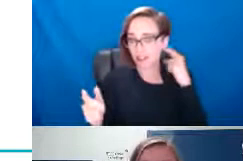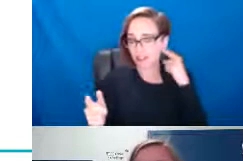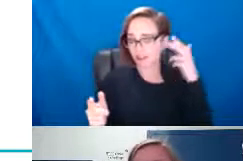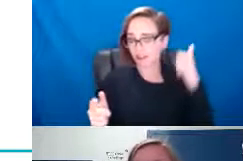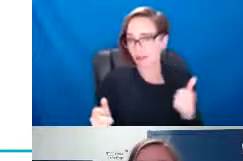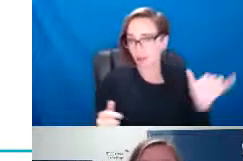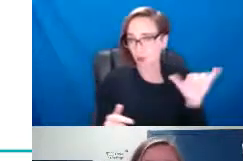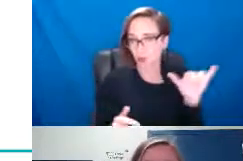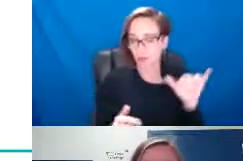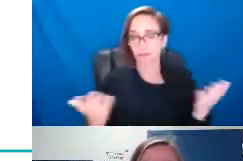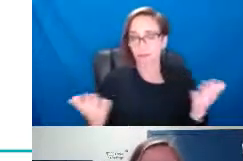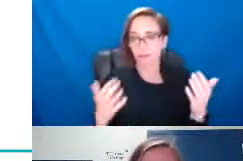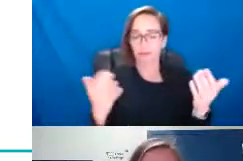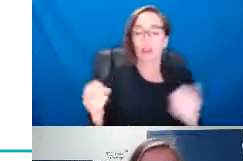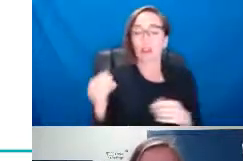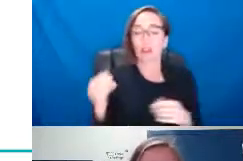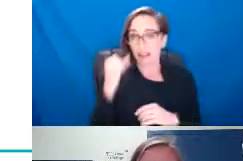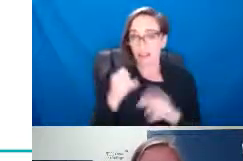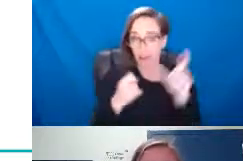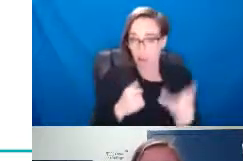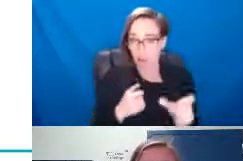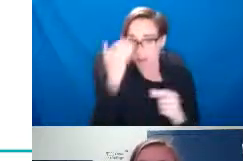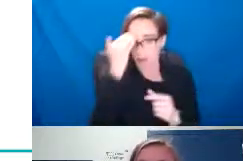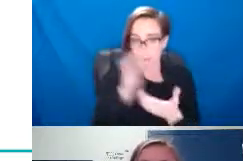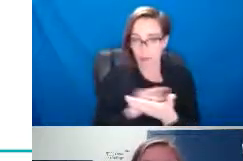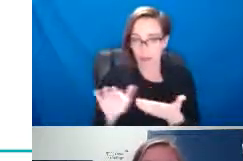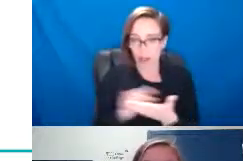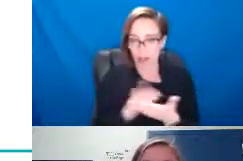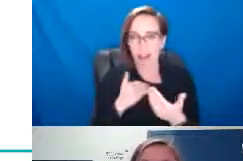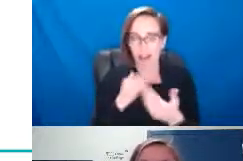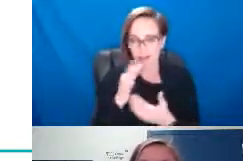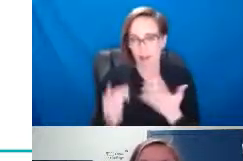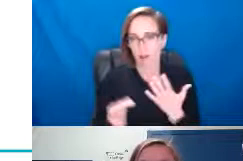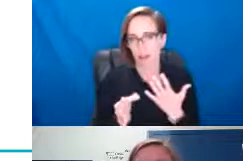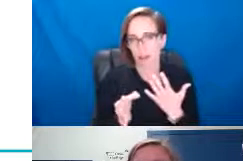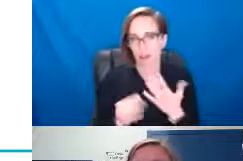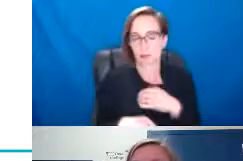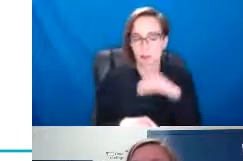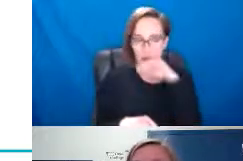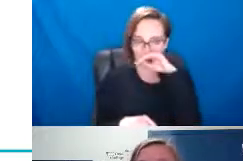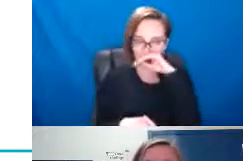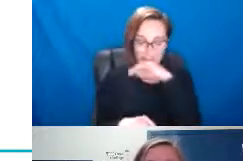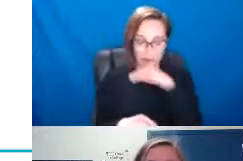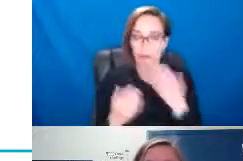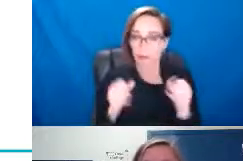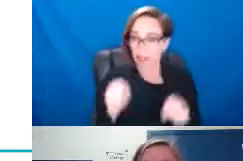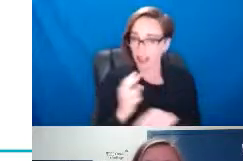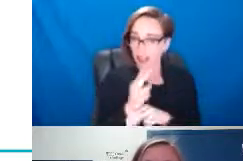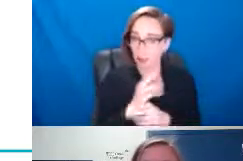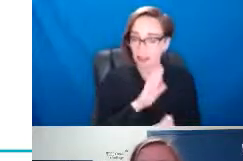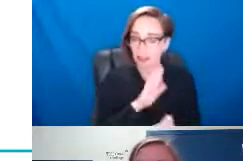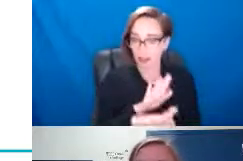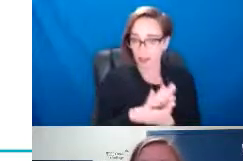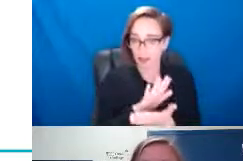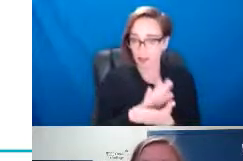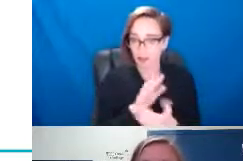we do have different ways that we can communicate, definitely through document. If I